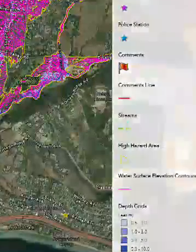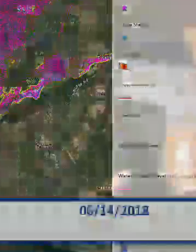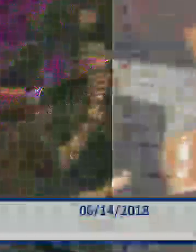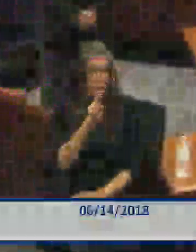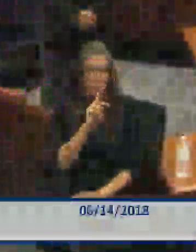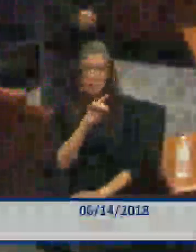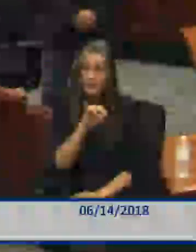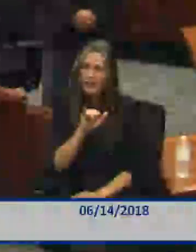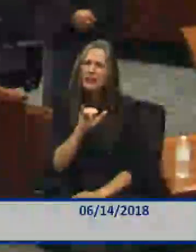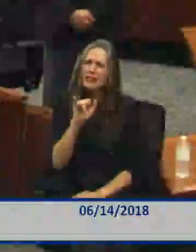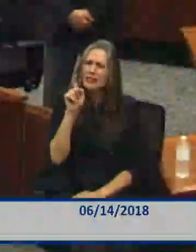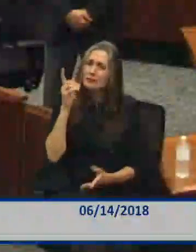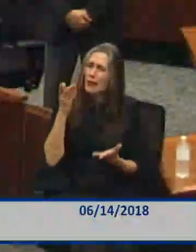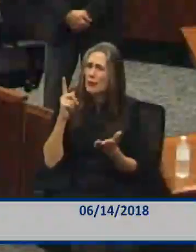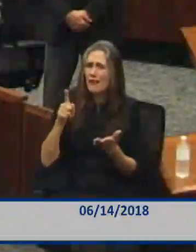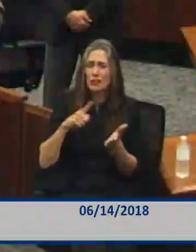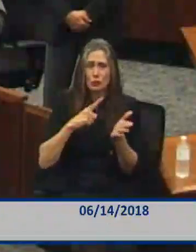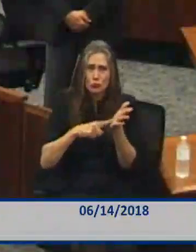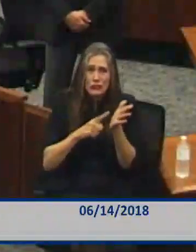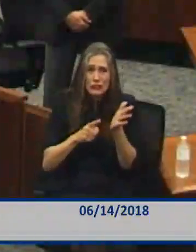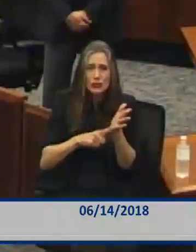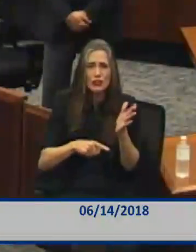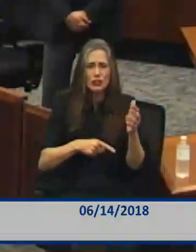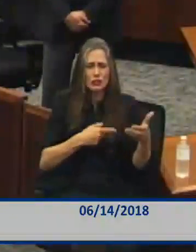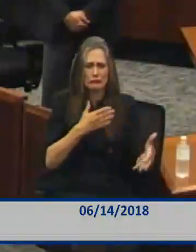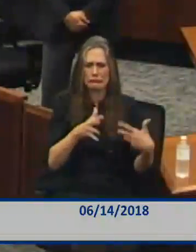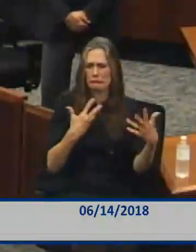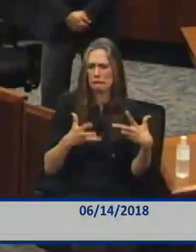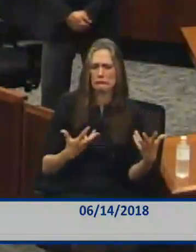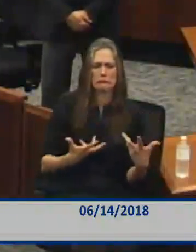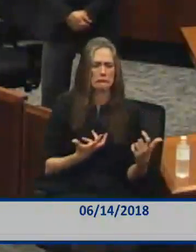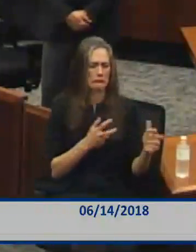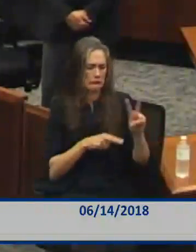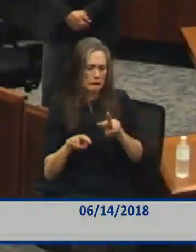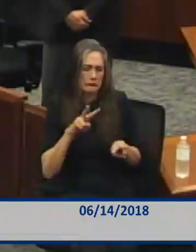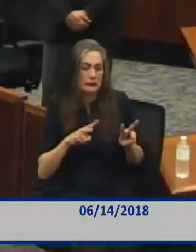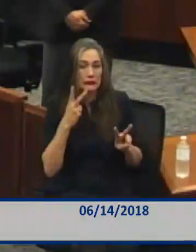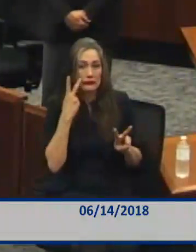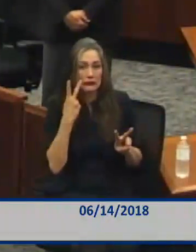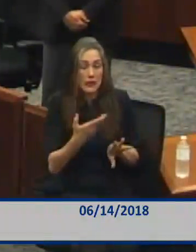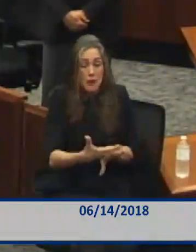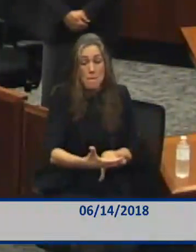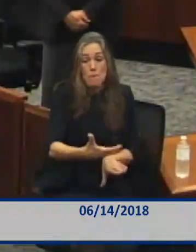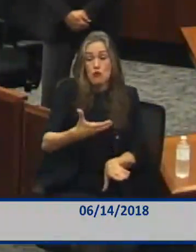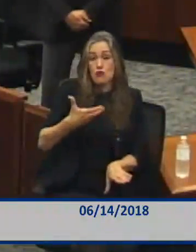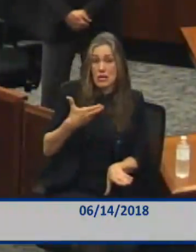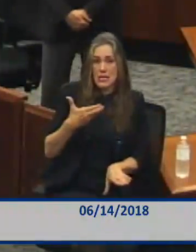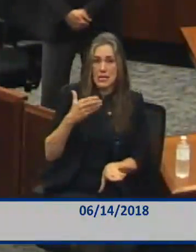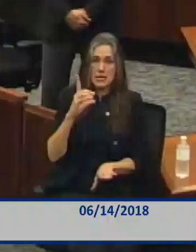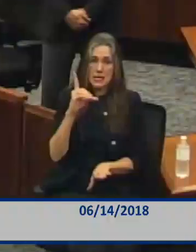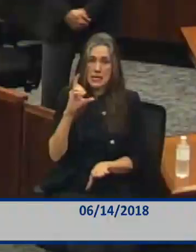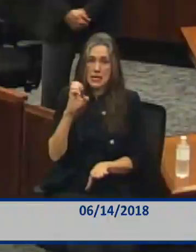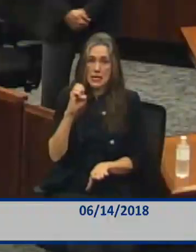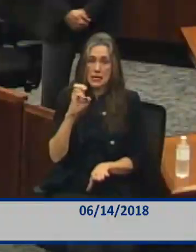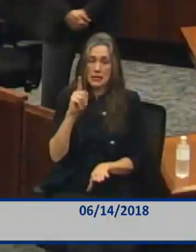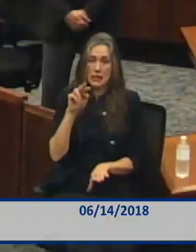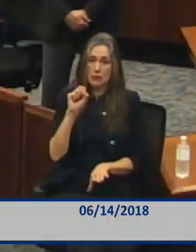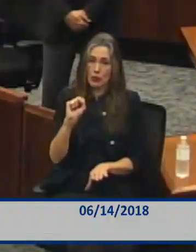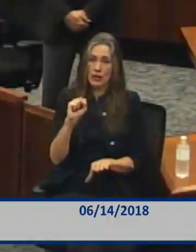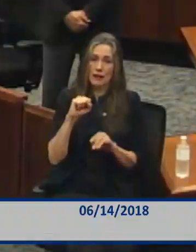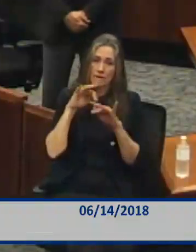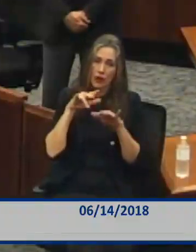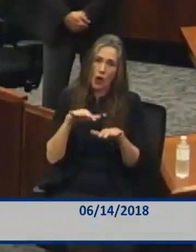you've ever had a building case go through in the past 5 years, who knows? Maybe you had to have a land survey at that time. Maybe